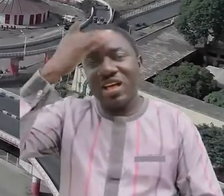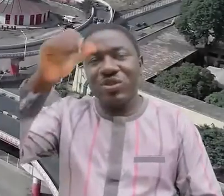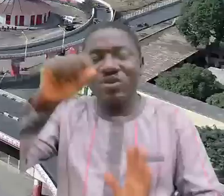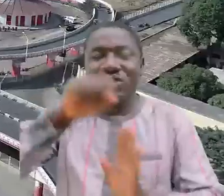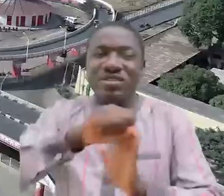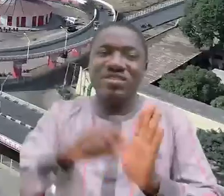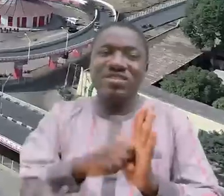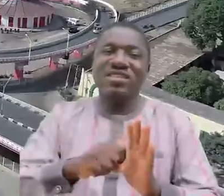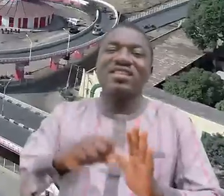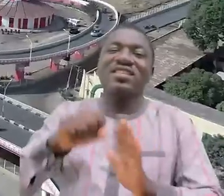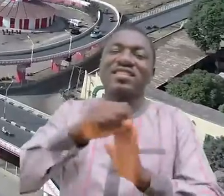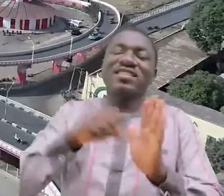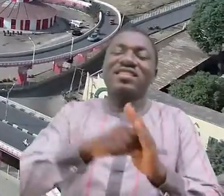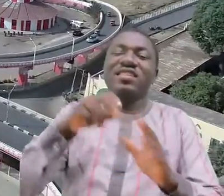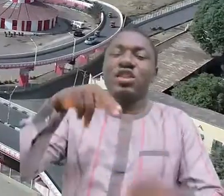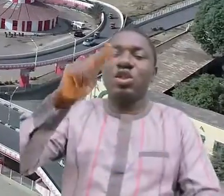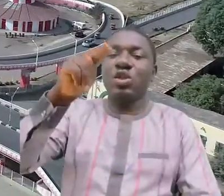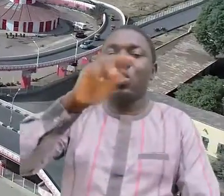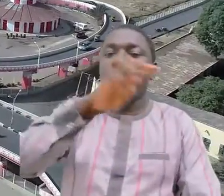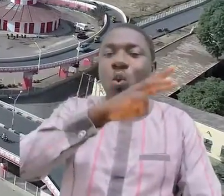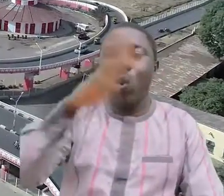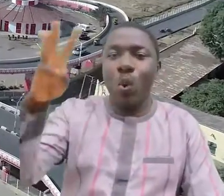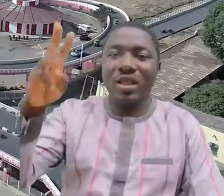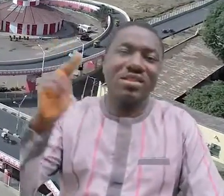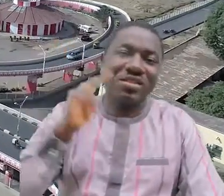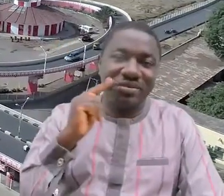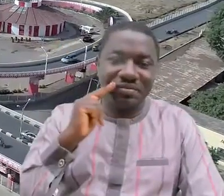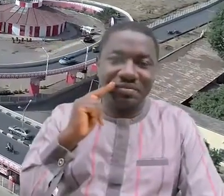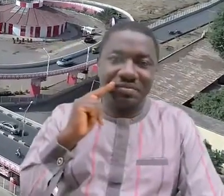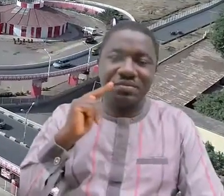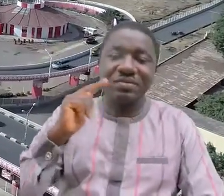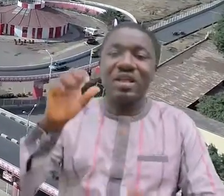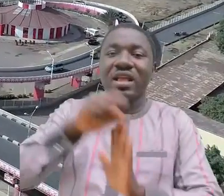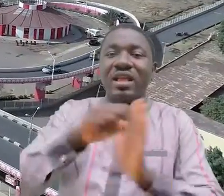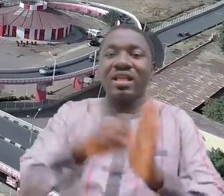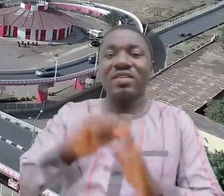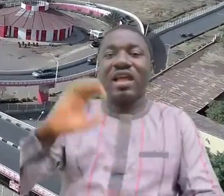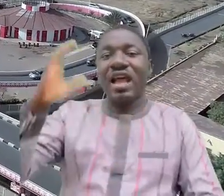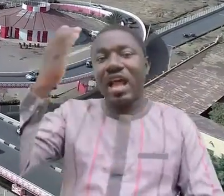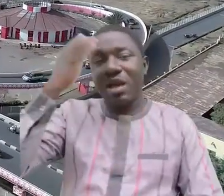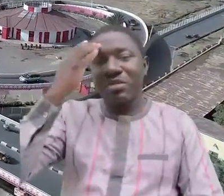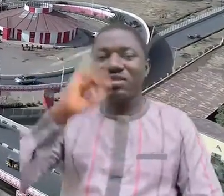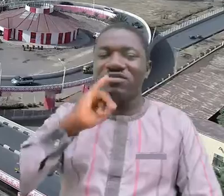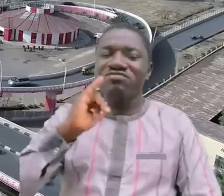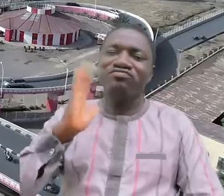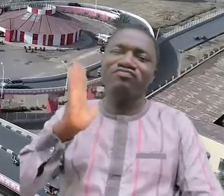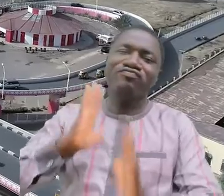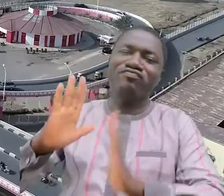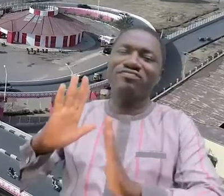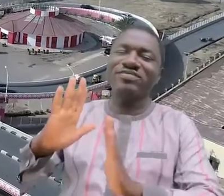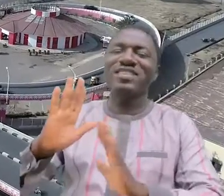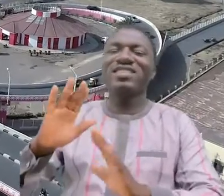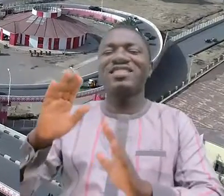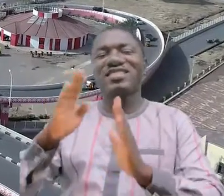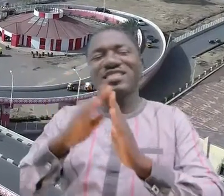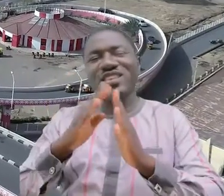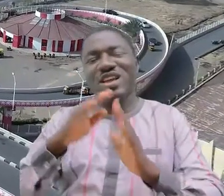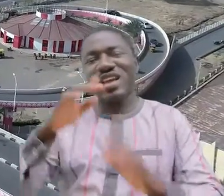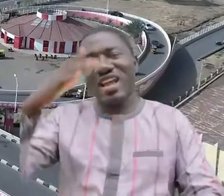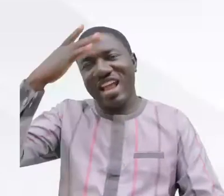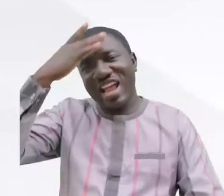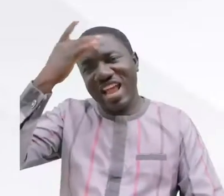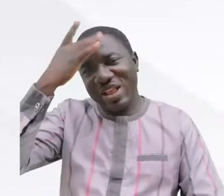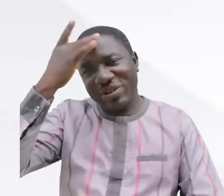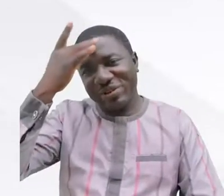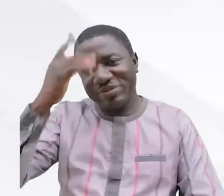KANO State is a state in northwest Nigeria. The state capital is the ancient city of Kano, its